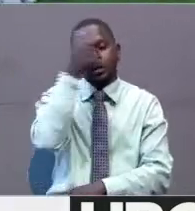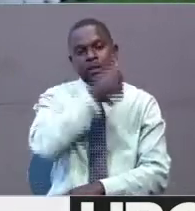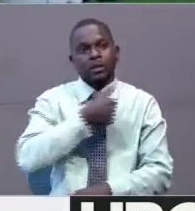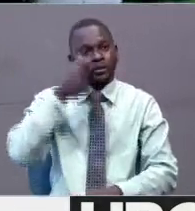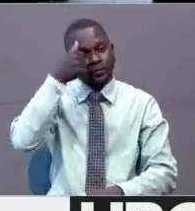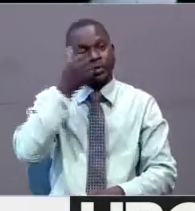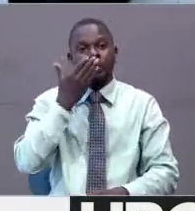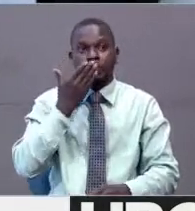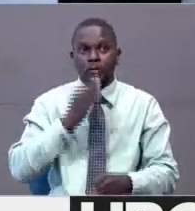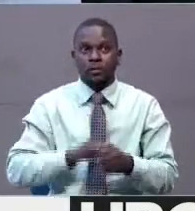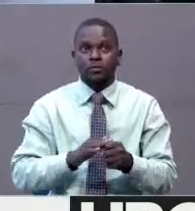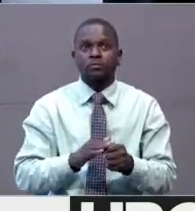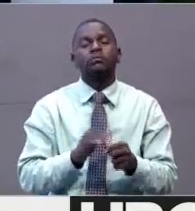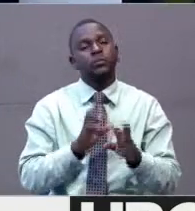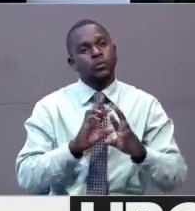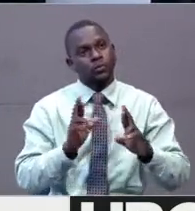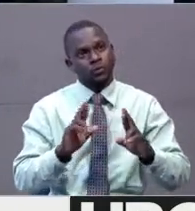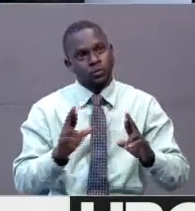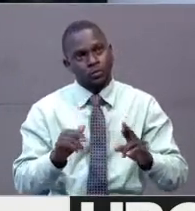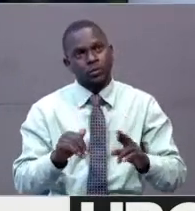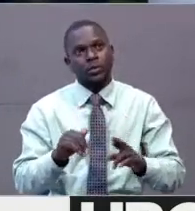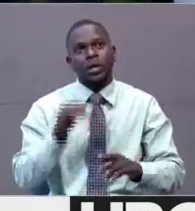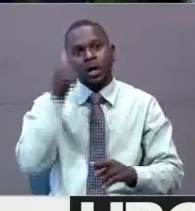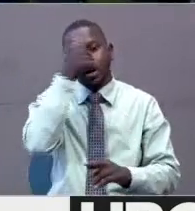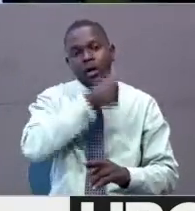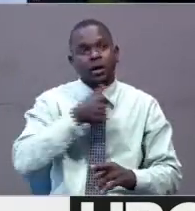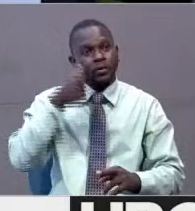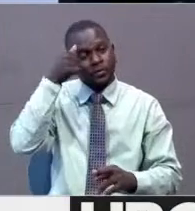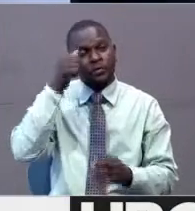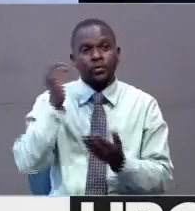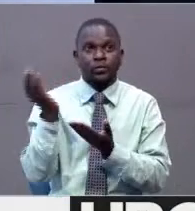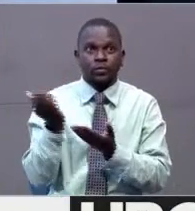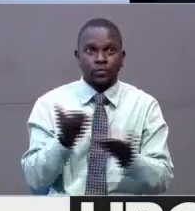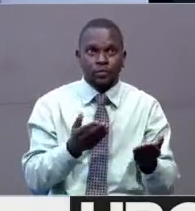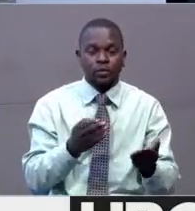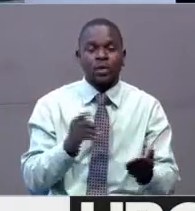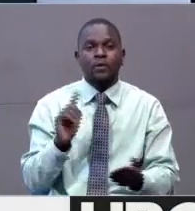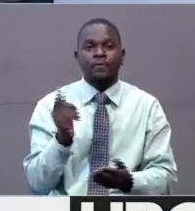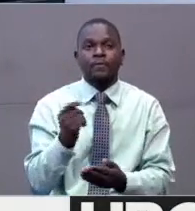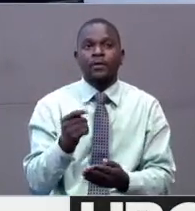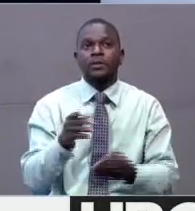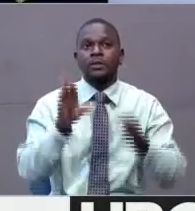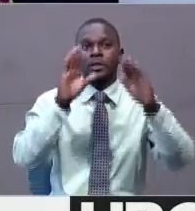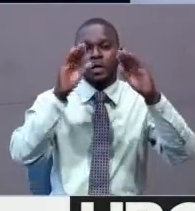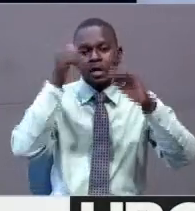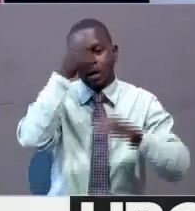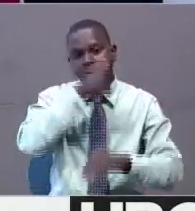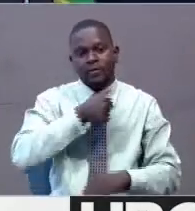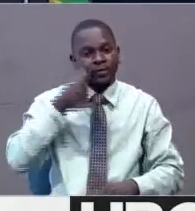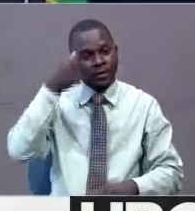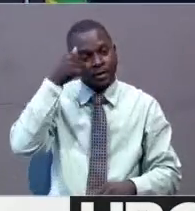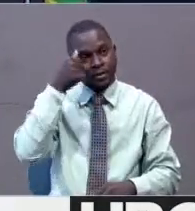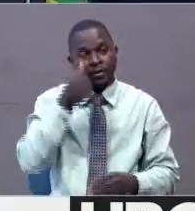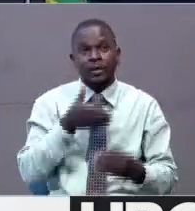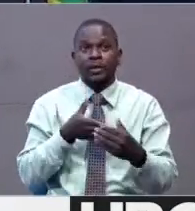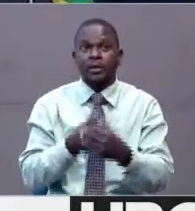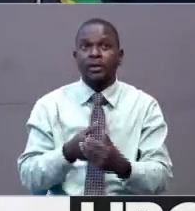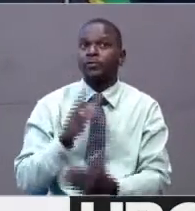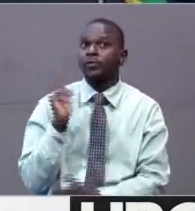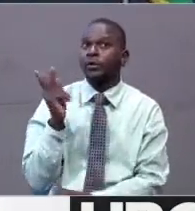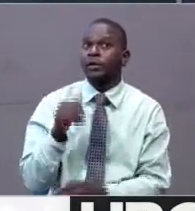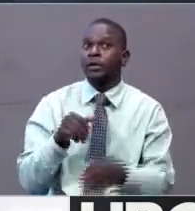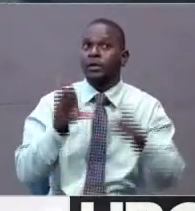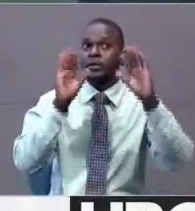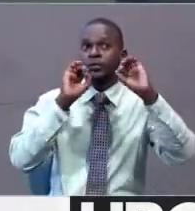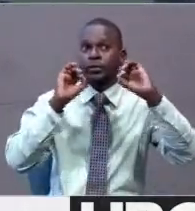promised greater commitment to the continent as he welcomed his first African leader, Kenya's Uhuru Kenyatta. Meeting at the